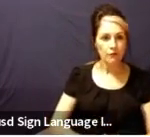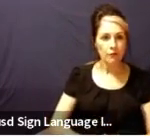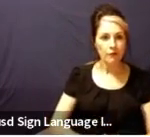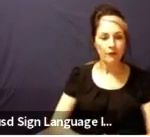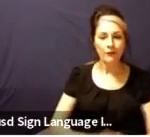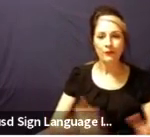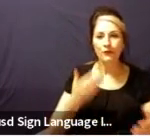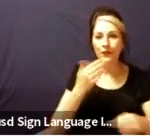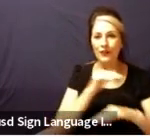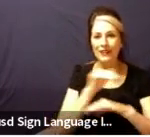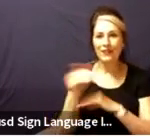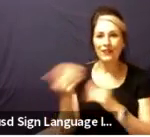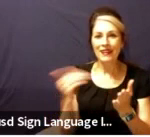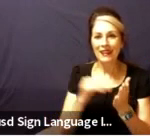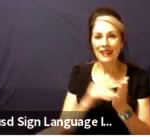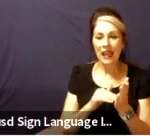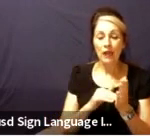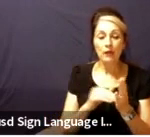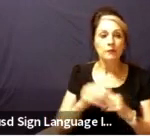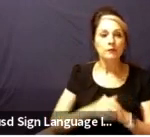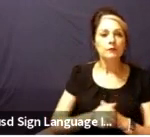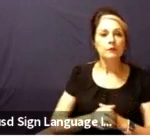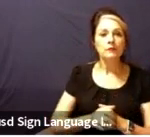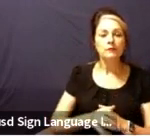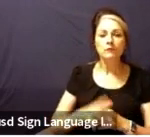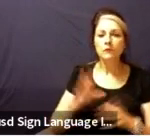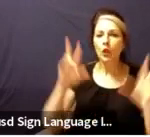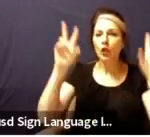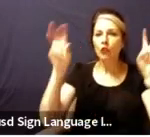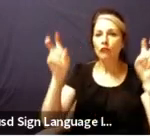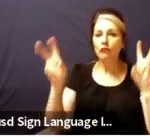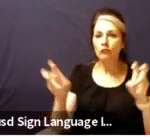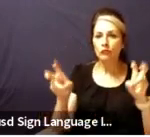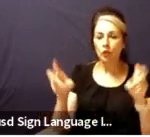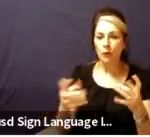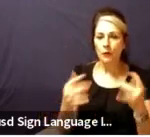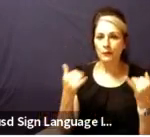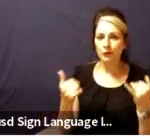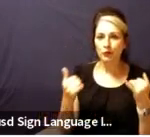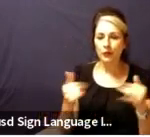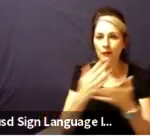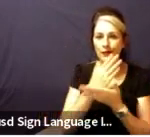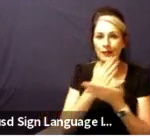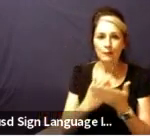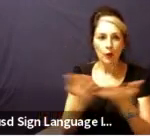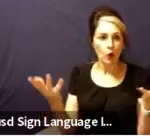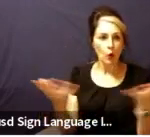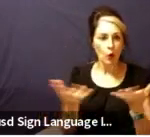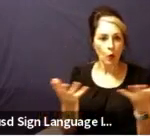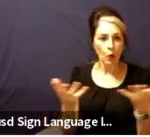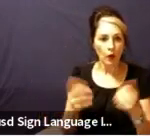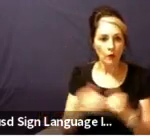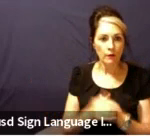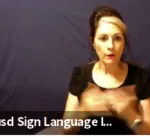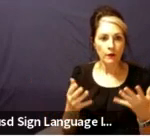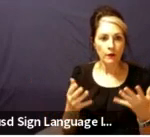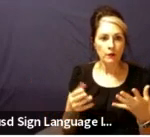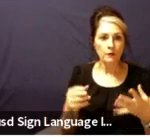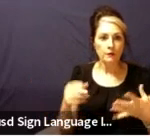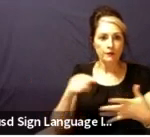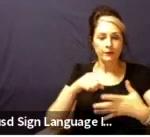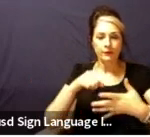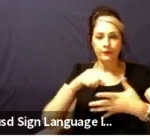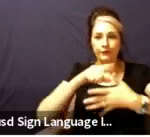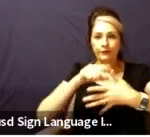Good evening once again. So the topics we'll be covering on to this segment would be: what is Aeries Parent